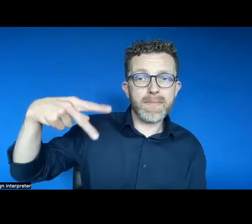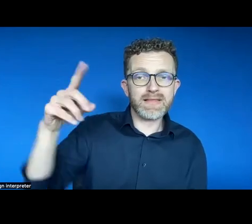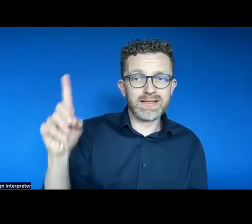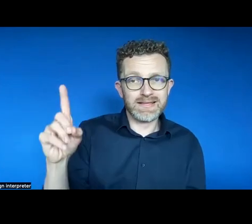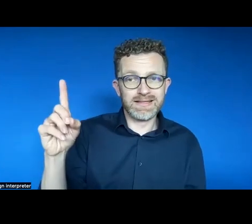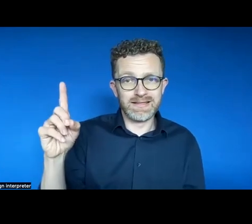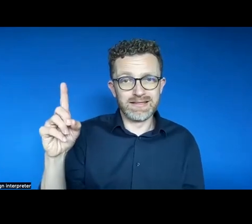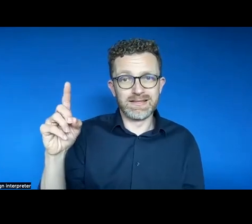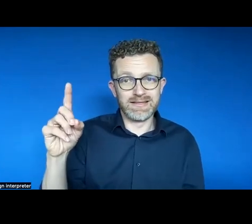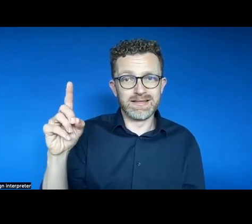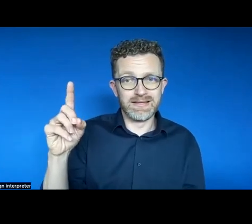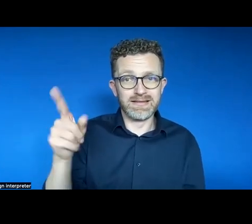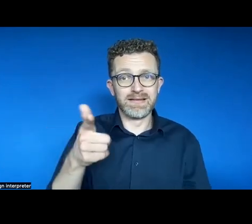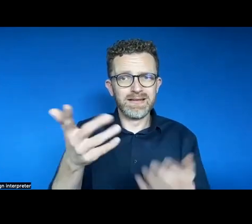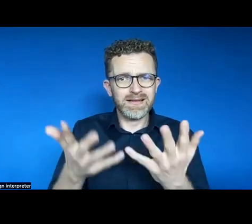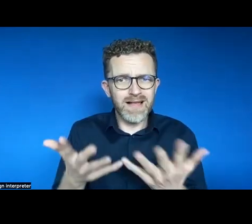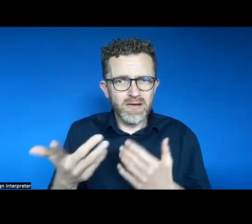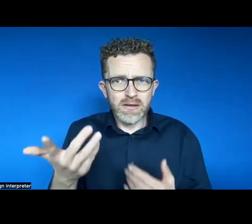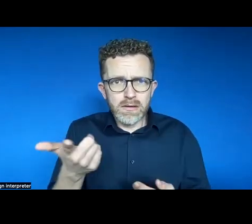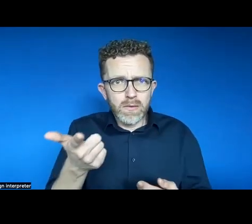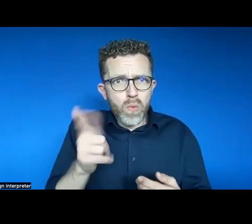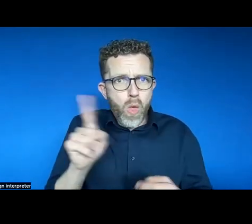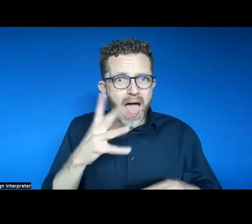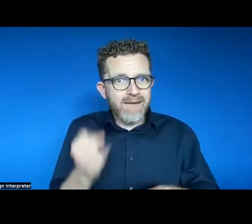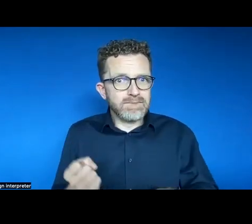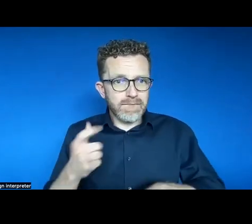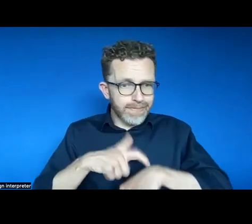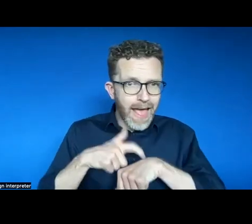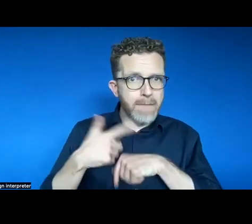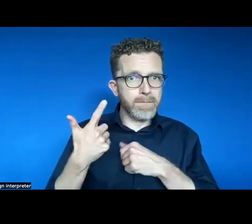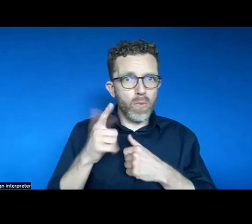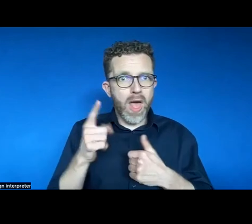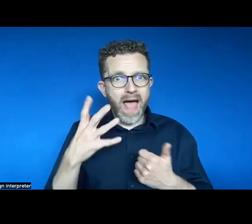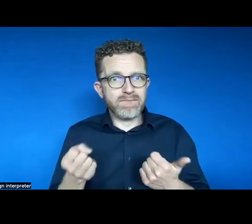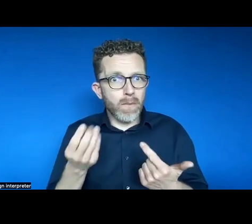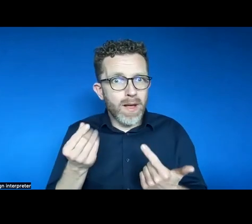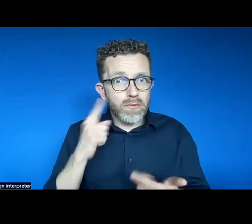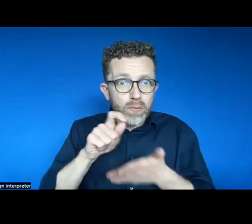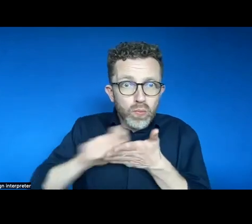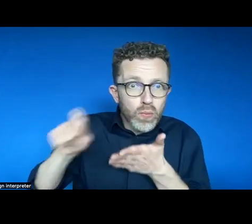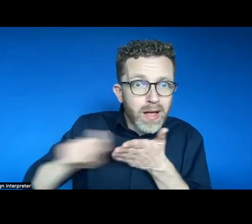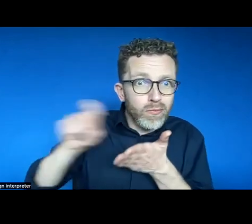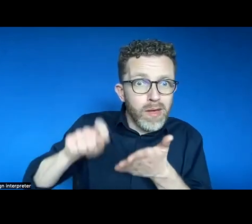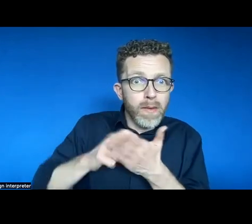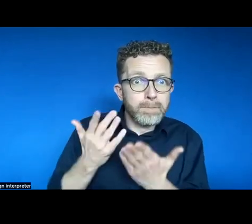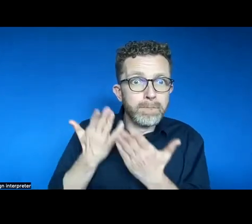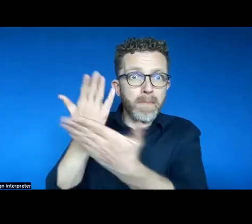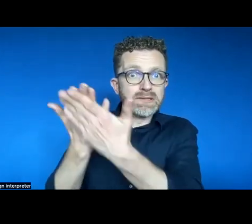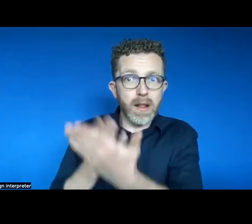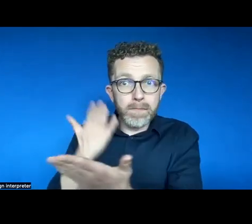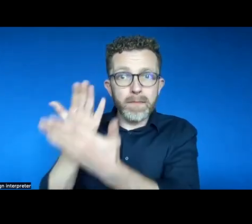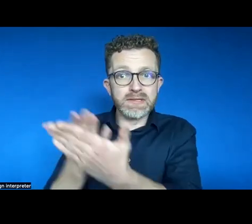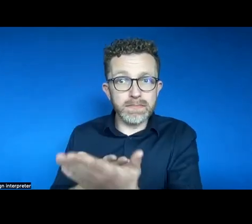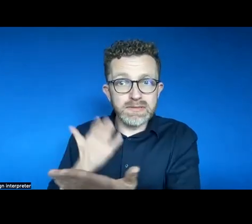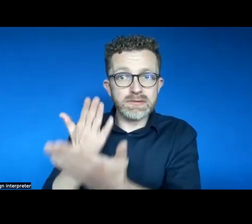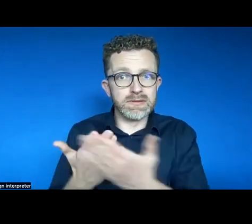secure funds from some of the larger funds, for example, the Ukraine Humanitarian Fund. So we're really pushing and advocating for